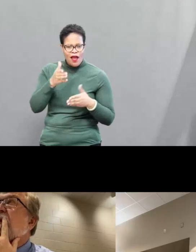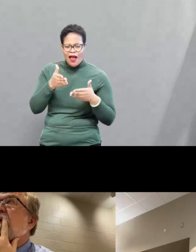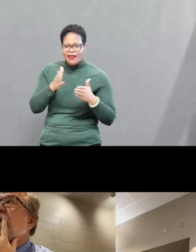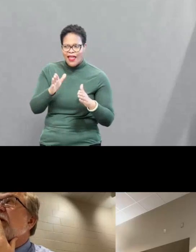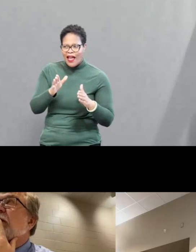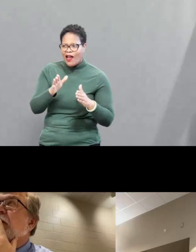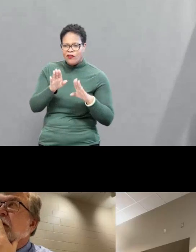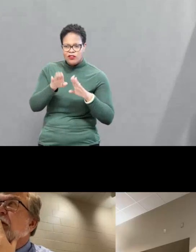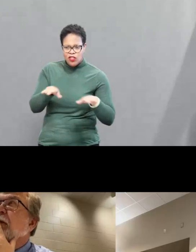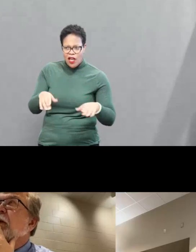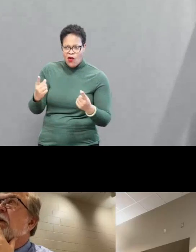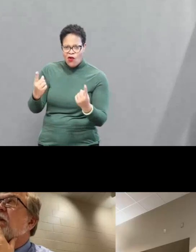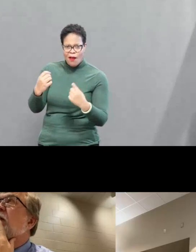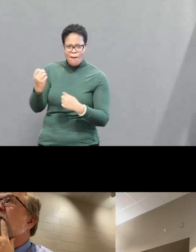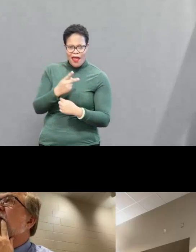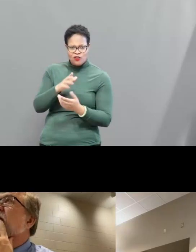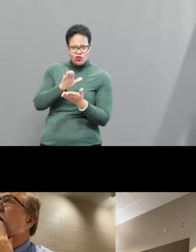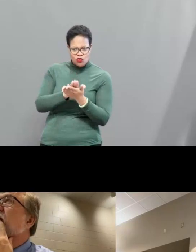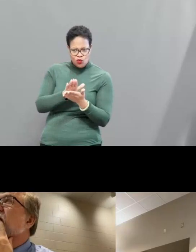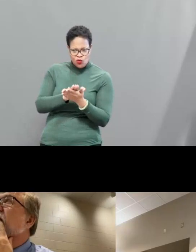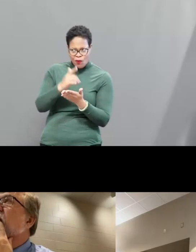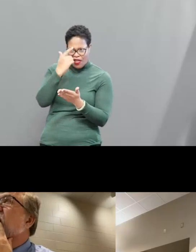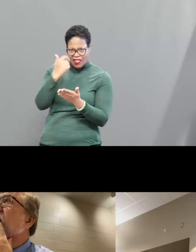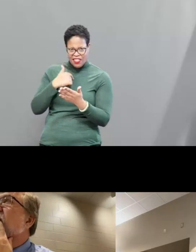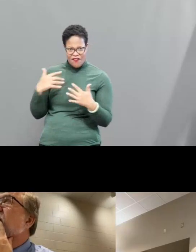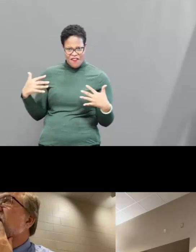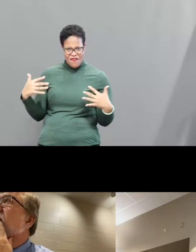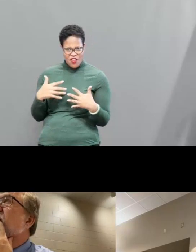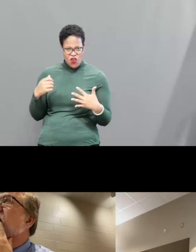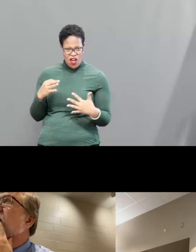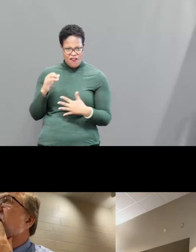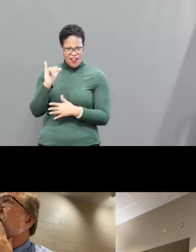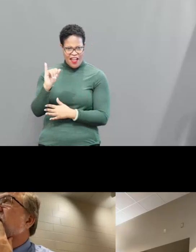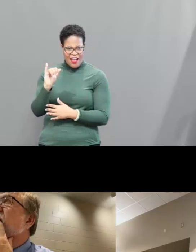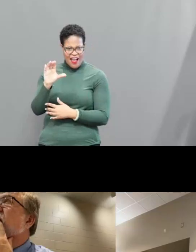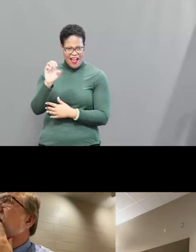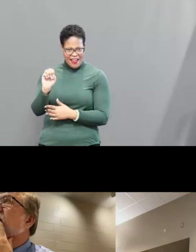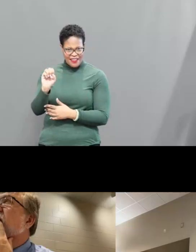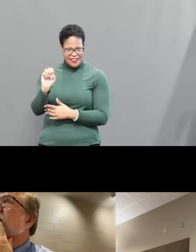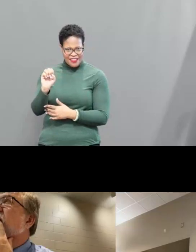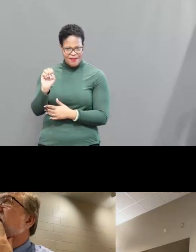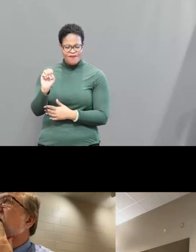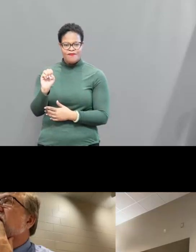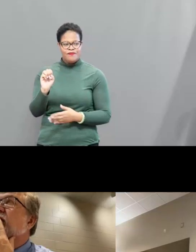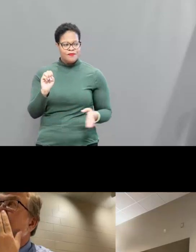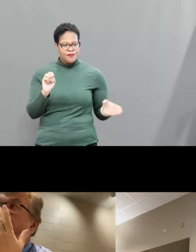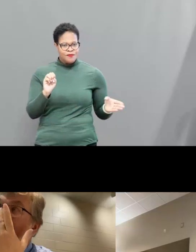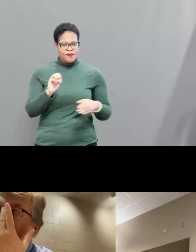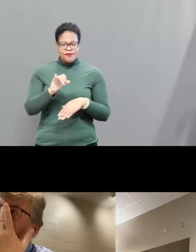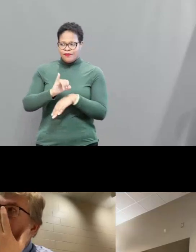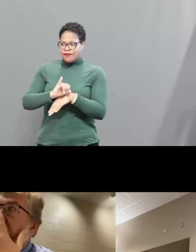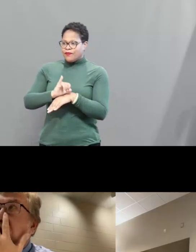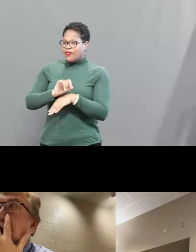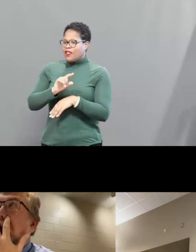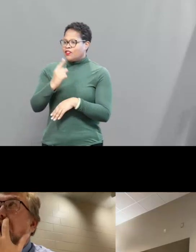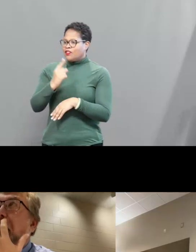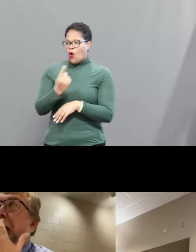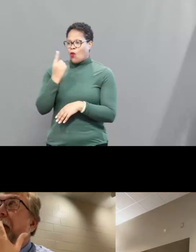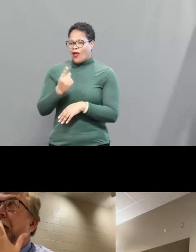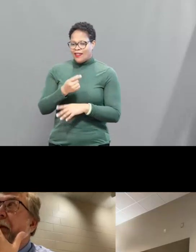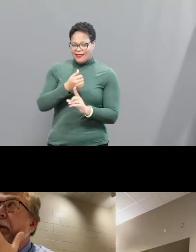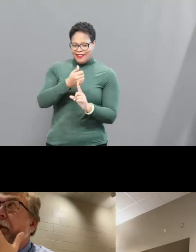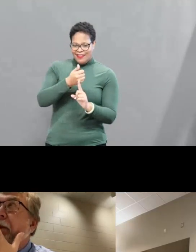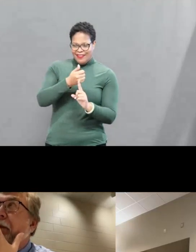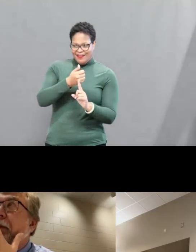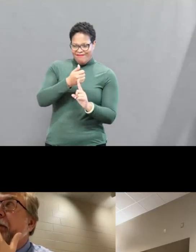school because of the fear of ICE? It's always a case-by-case situation,